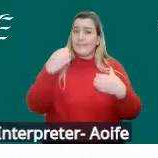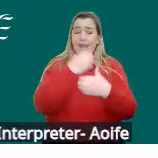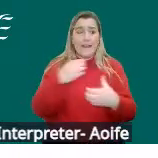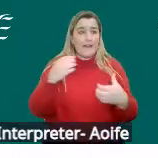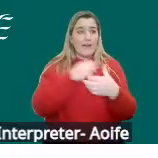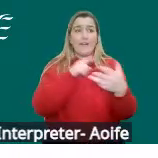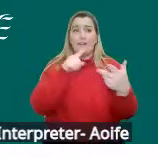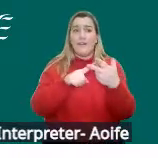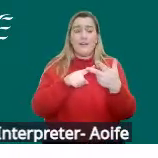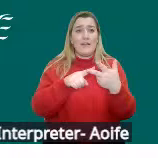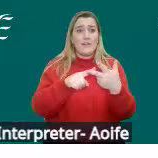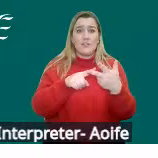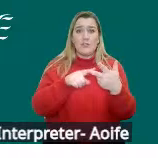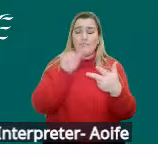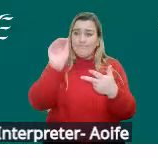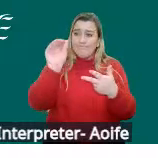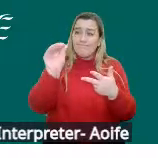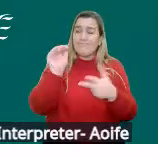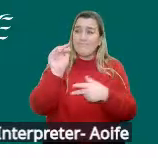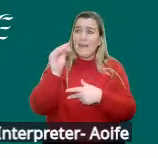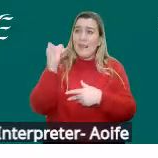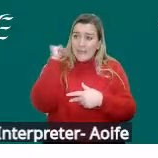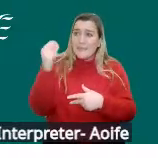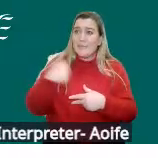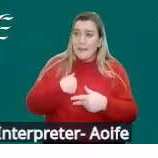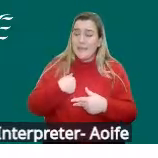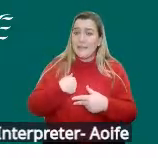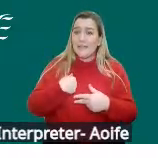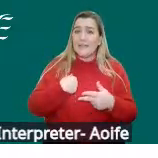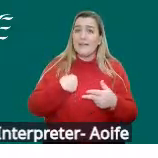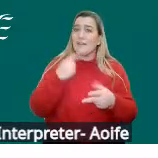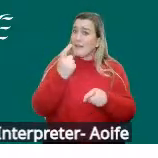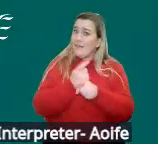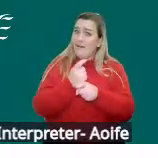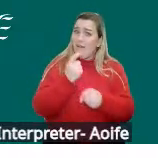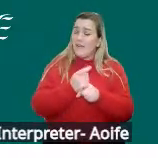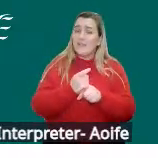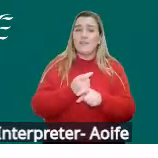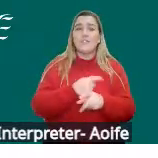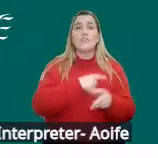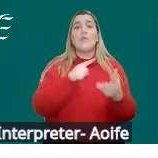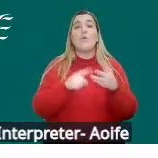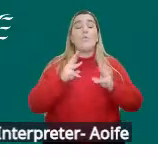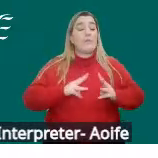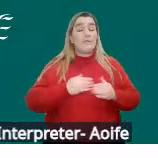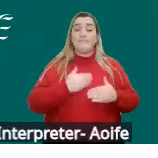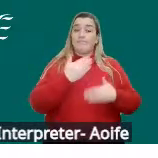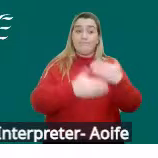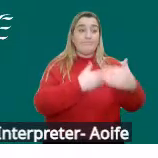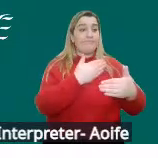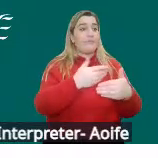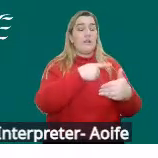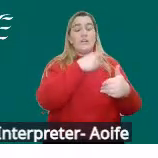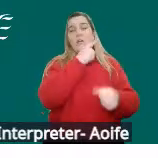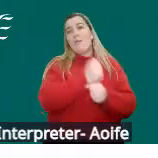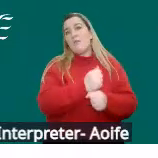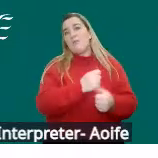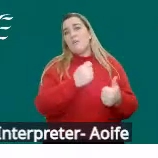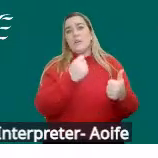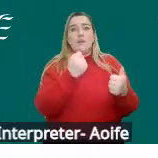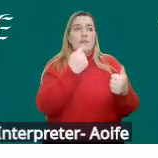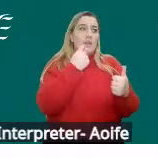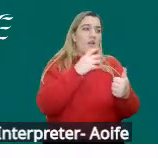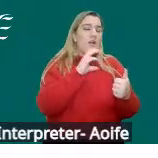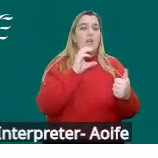you. And so like women will have gone through the reproductive years dealing with contraception and, bearing